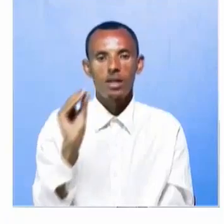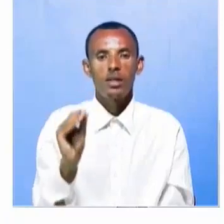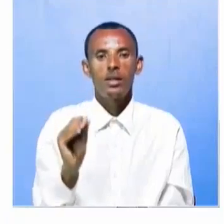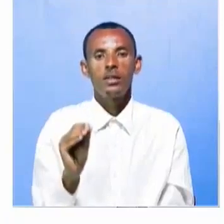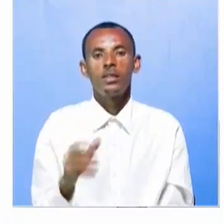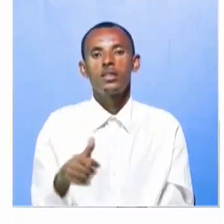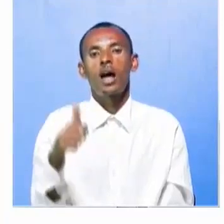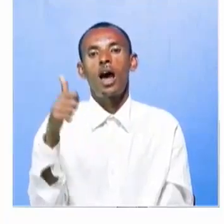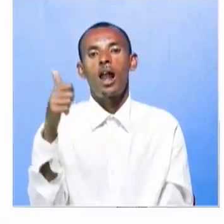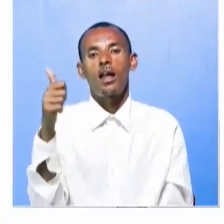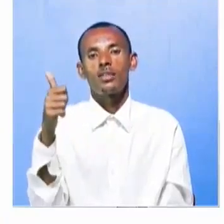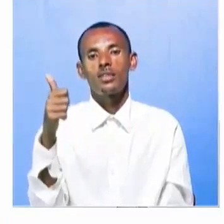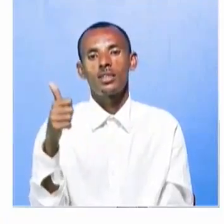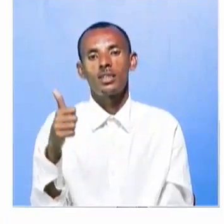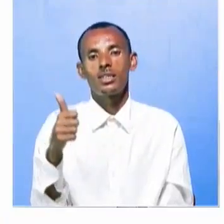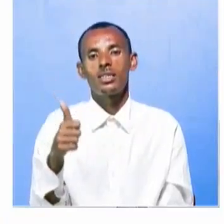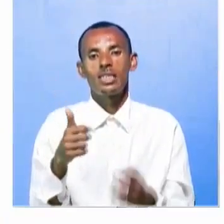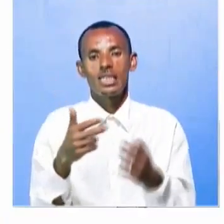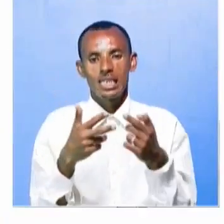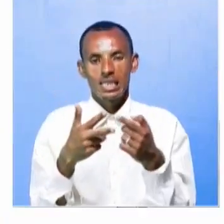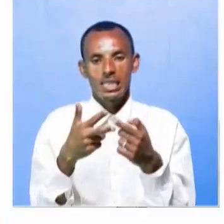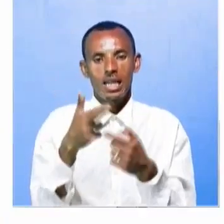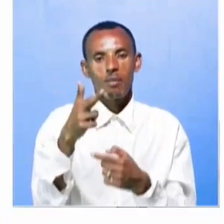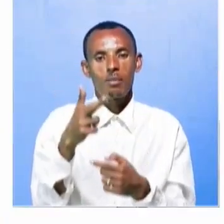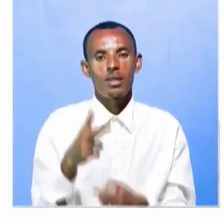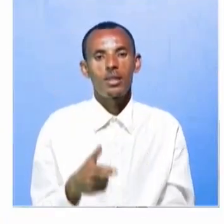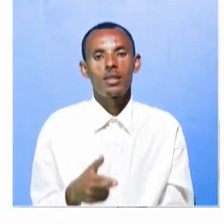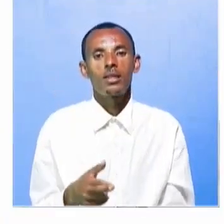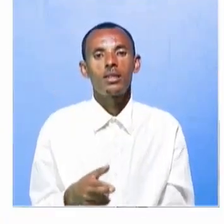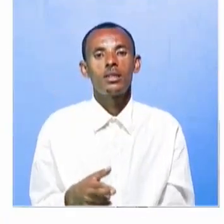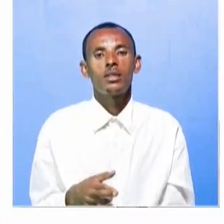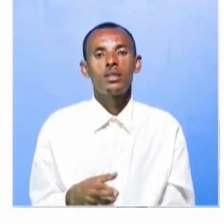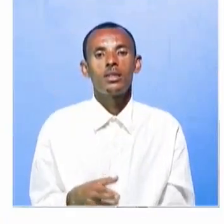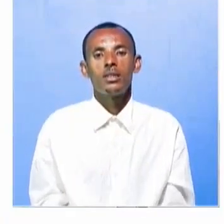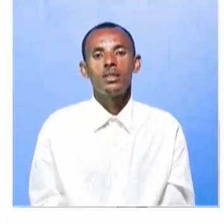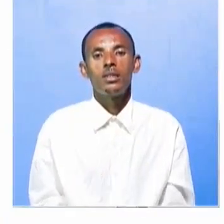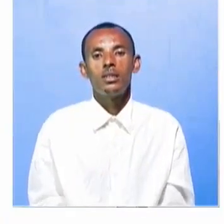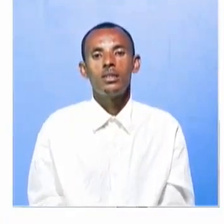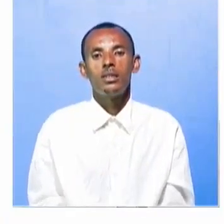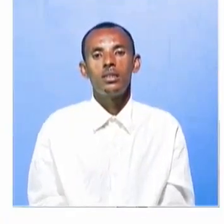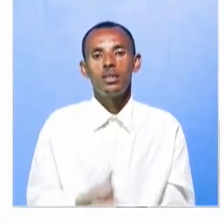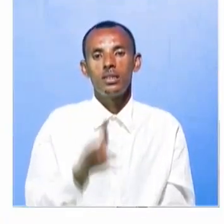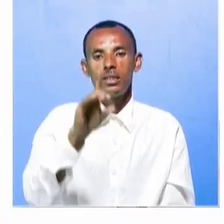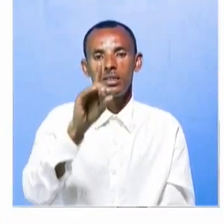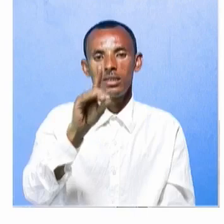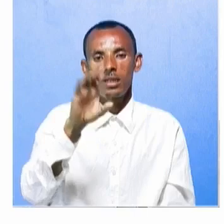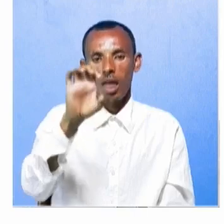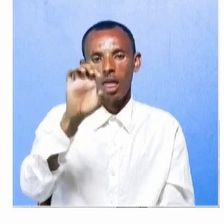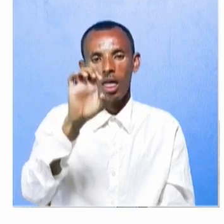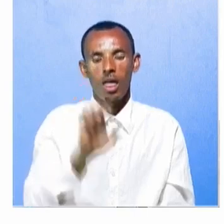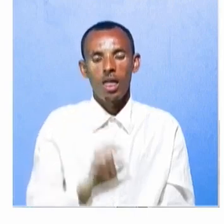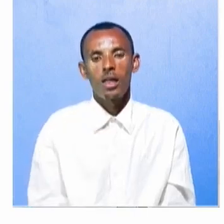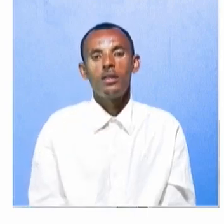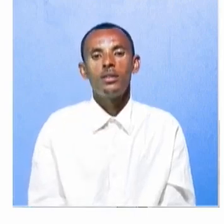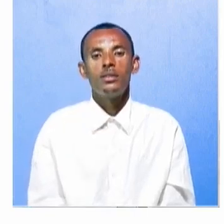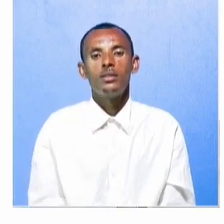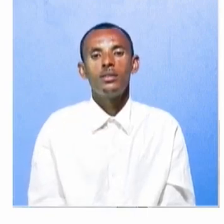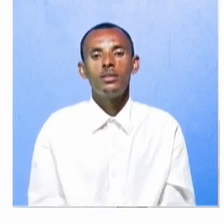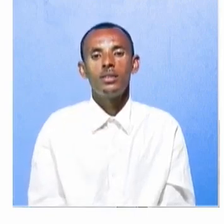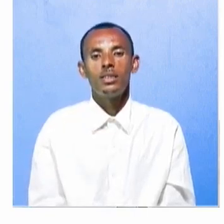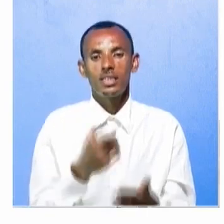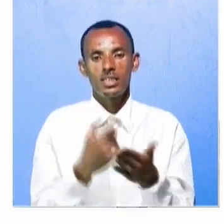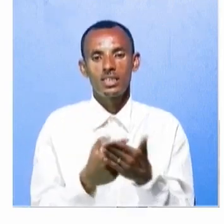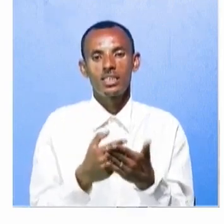is another segment. Okay, say this is DE. Okay, and